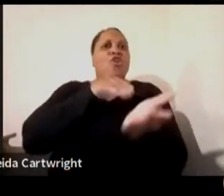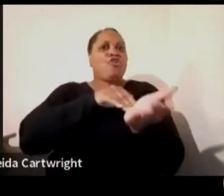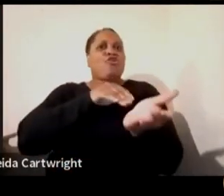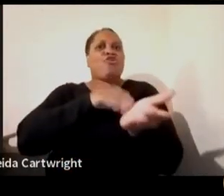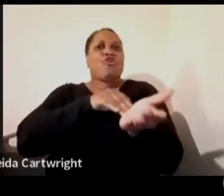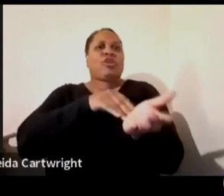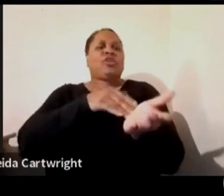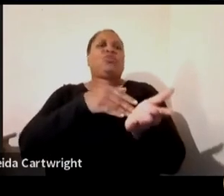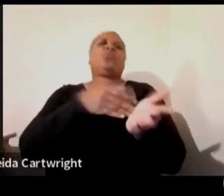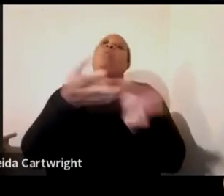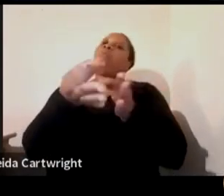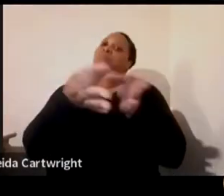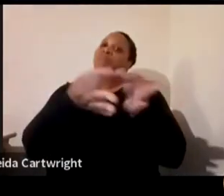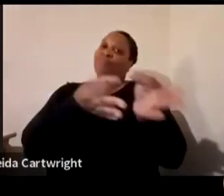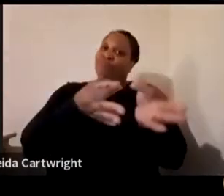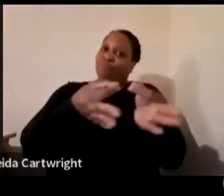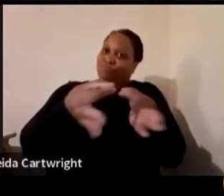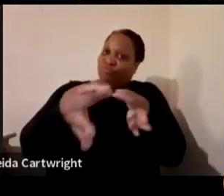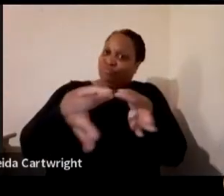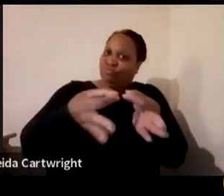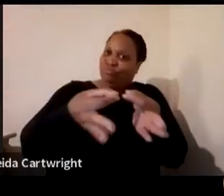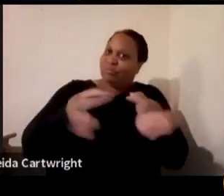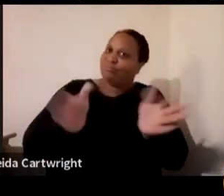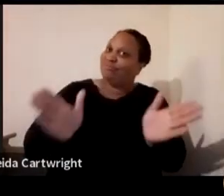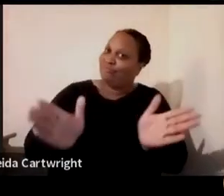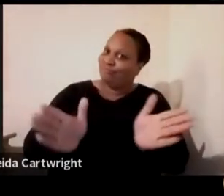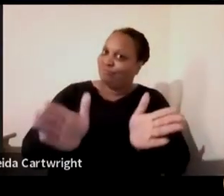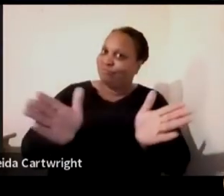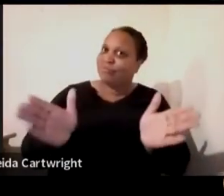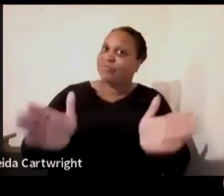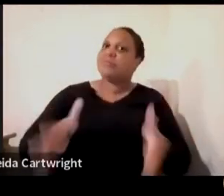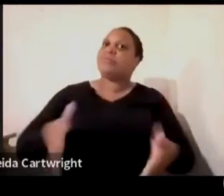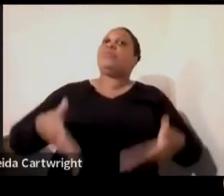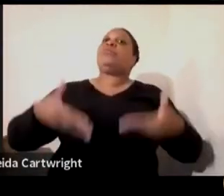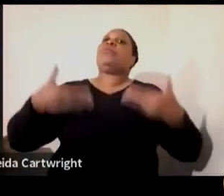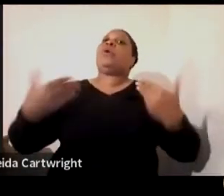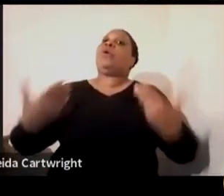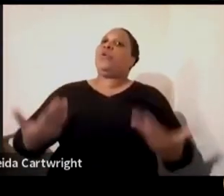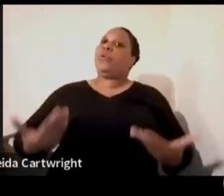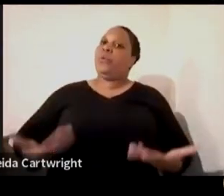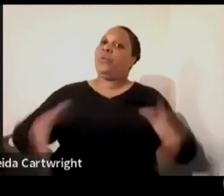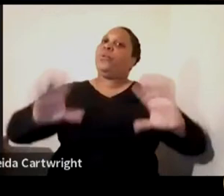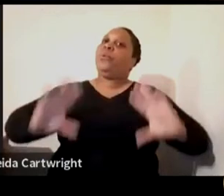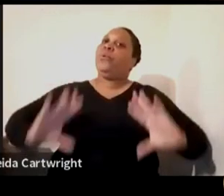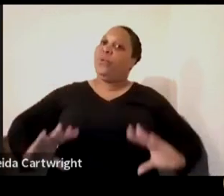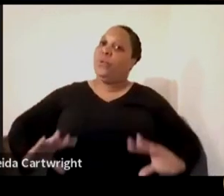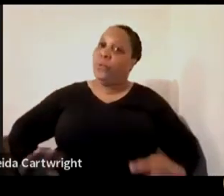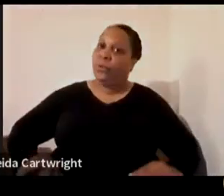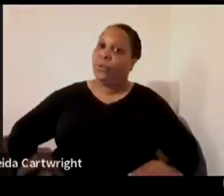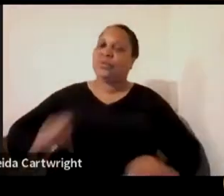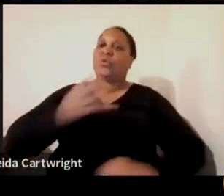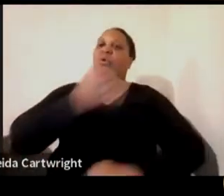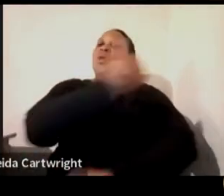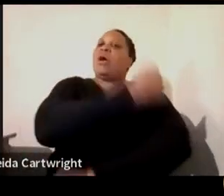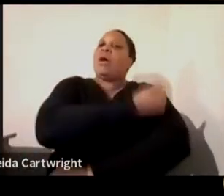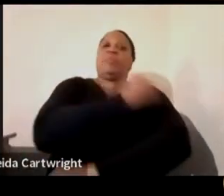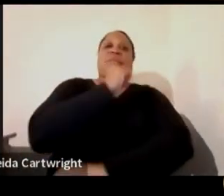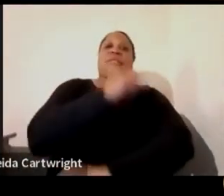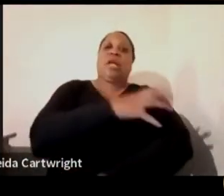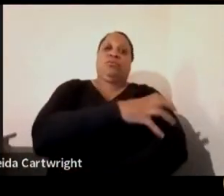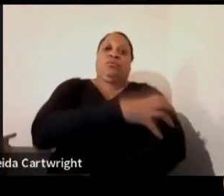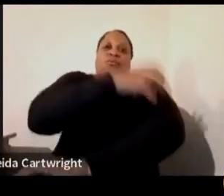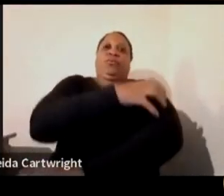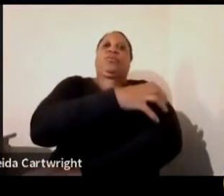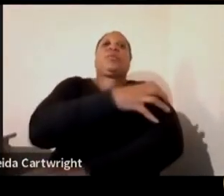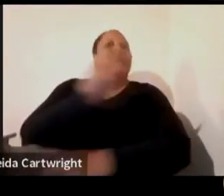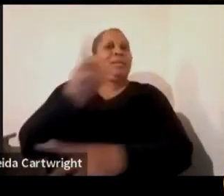them through that and encourage them to do the deep breathing and remain calm so that their arm isn't so tense. The shot does